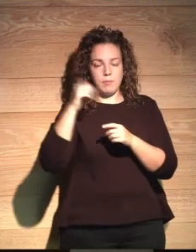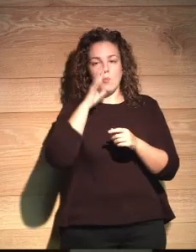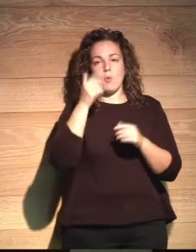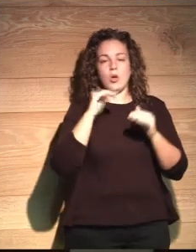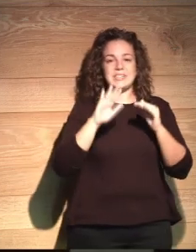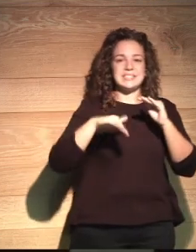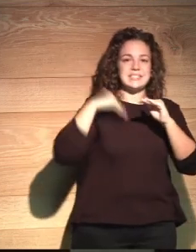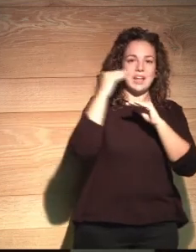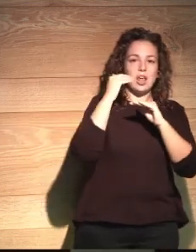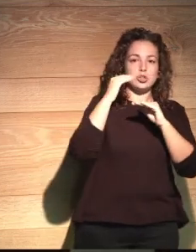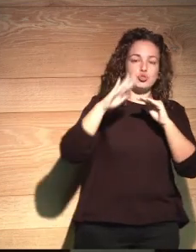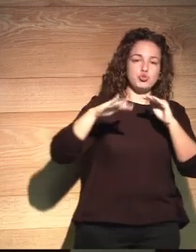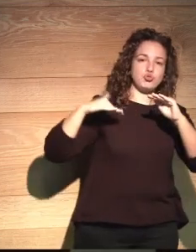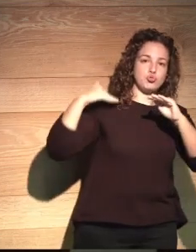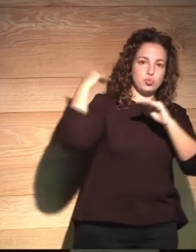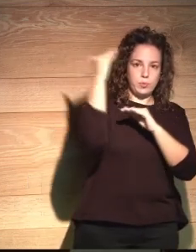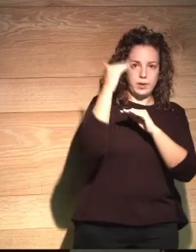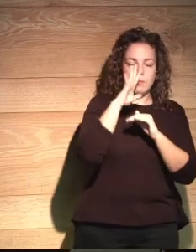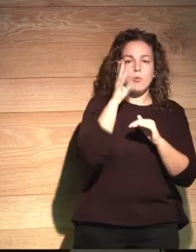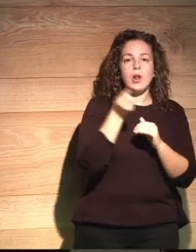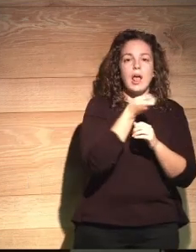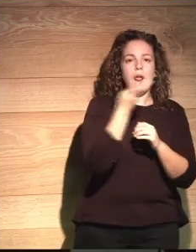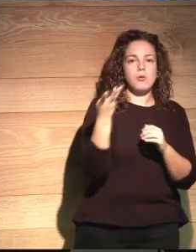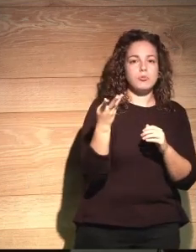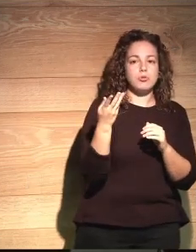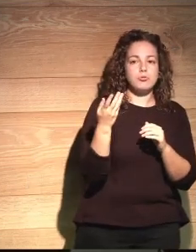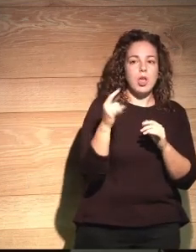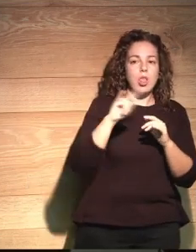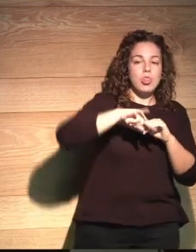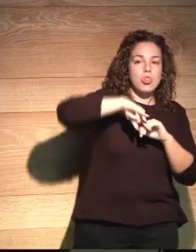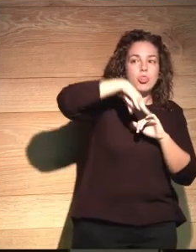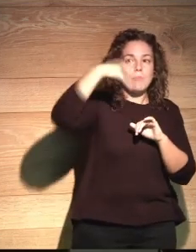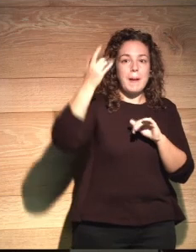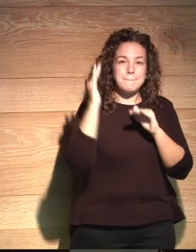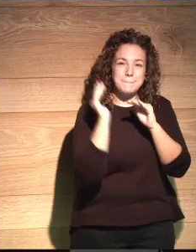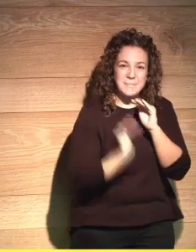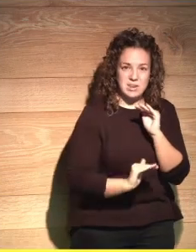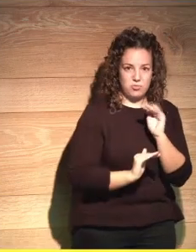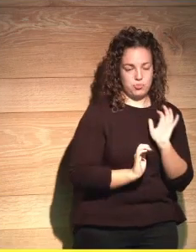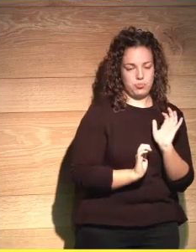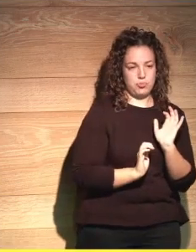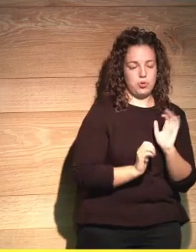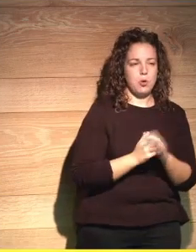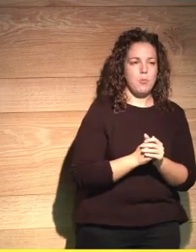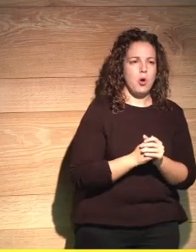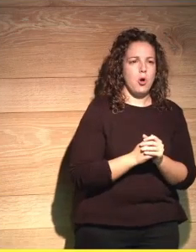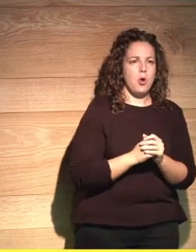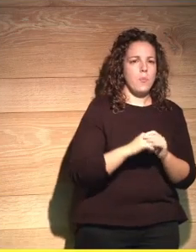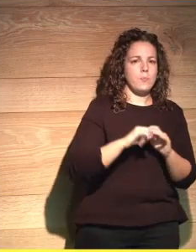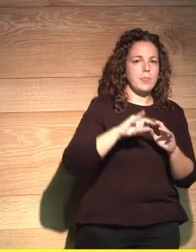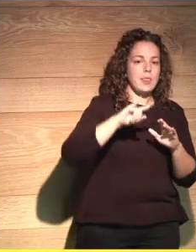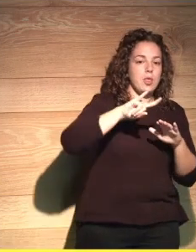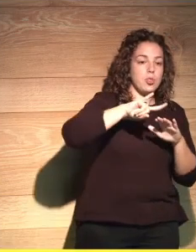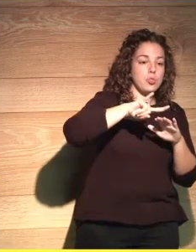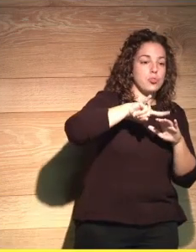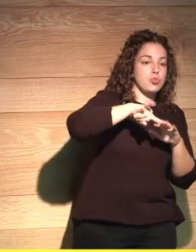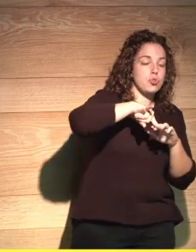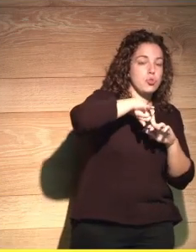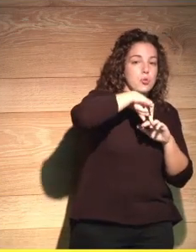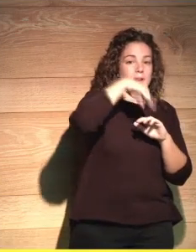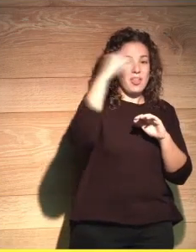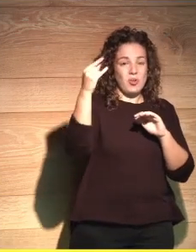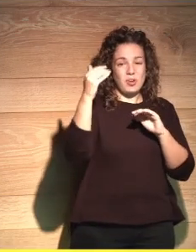It's called sublinear scaling. And that is actually mathematically very interesting. It's something that we see also in animals, in nature, and so it can be explained